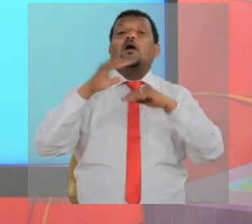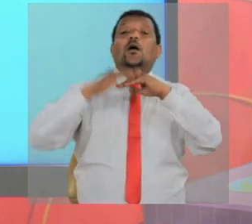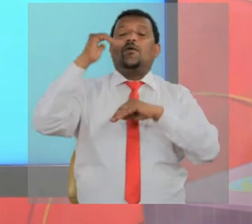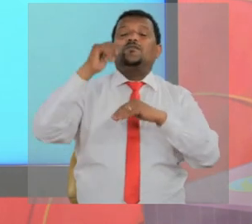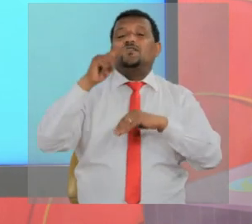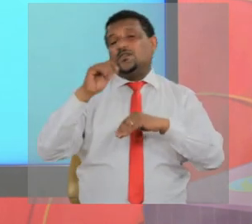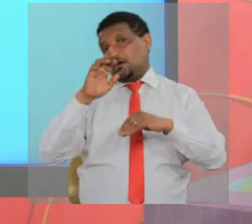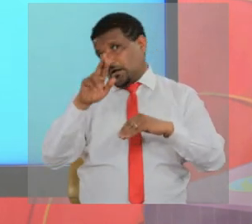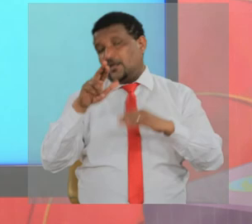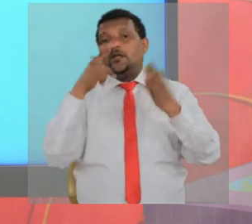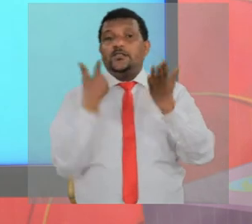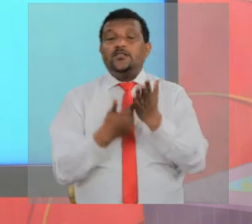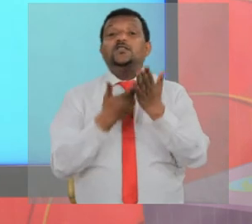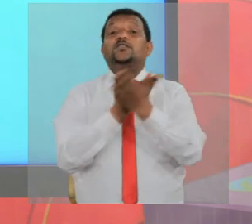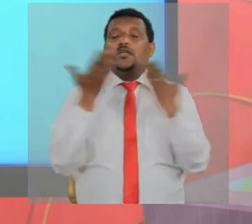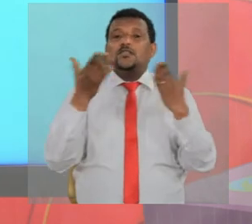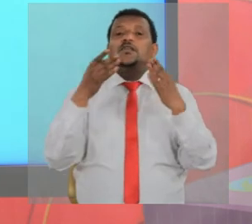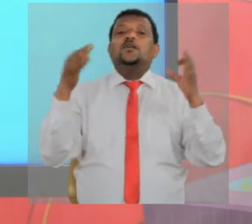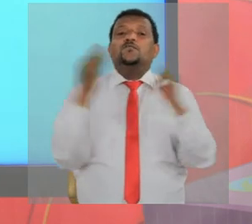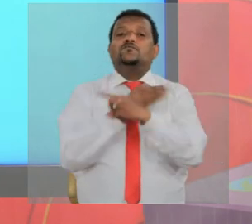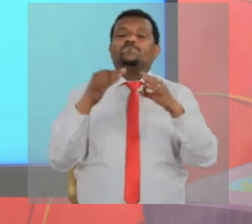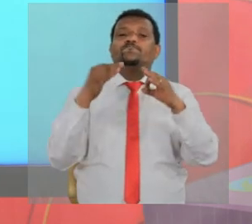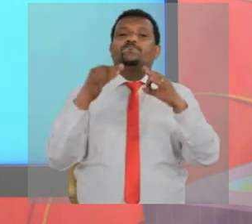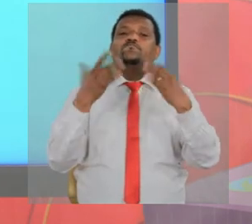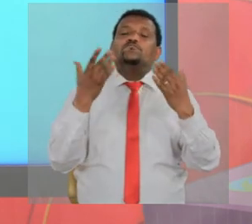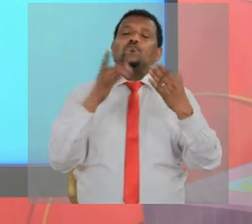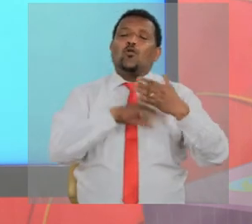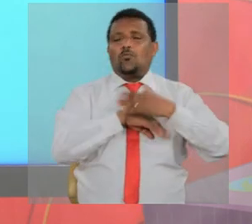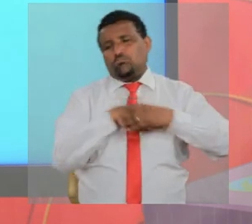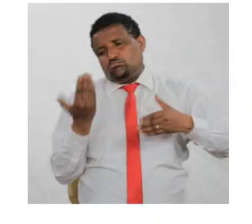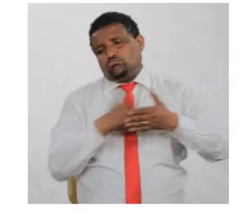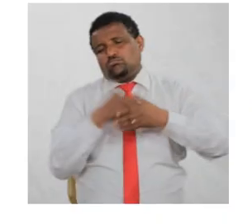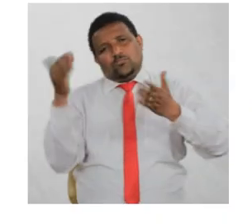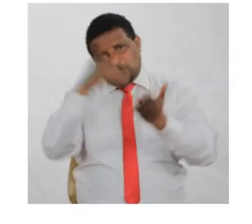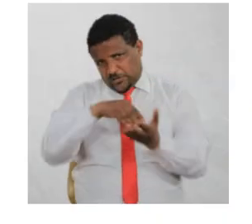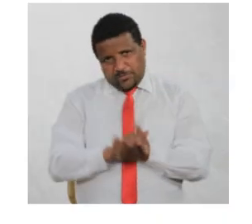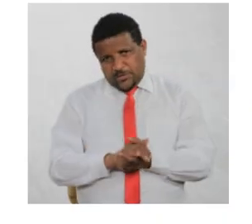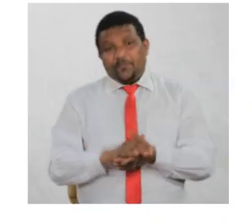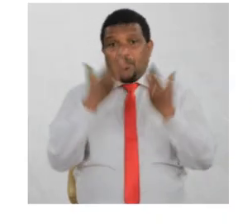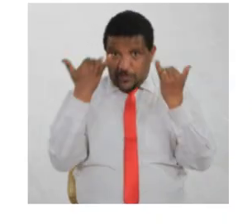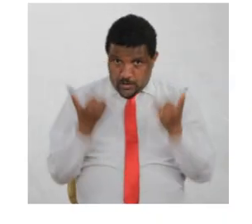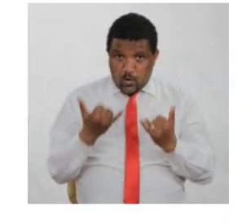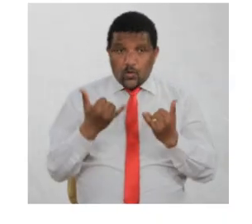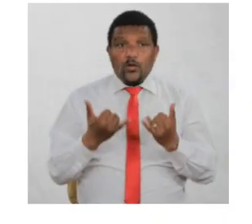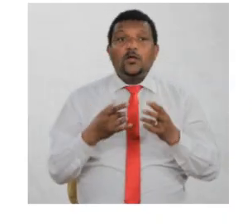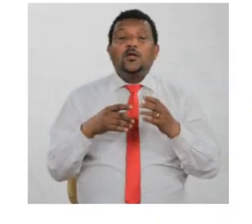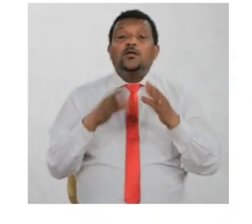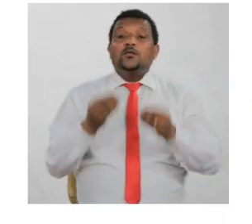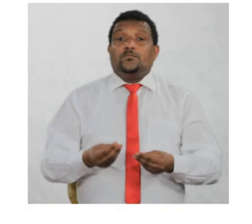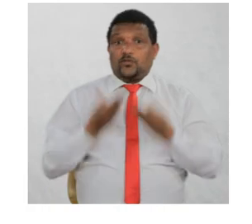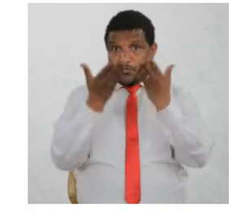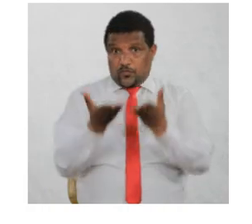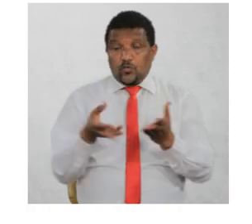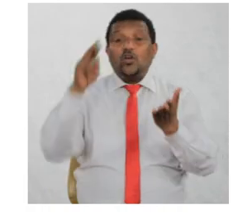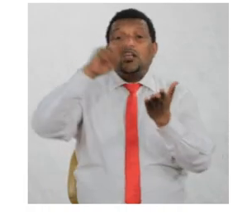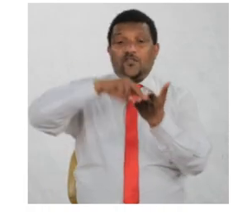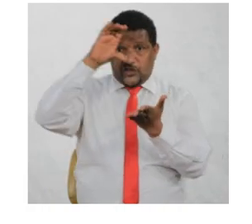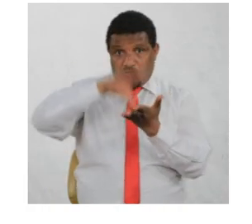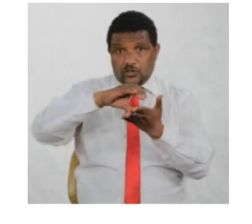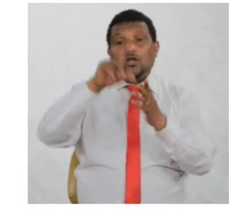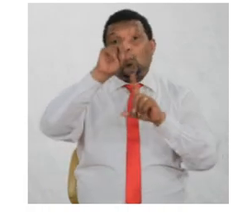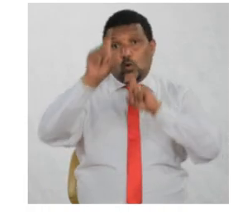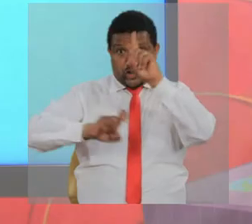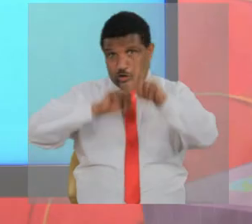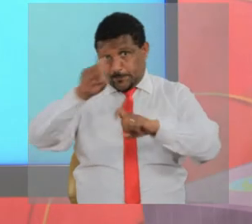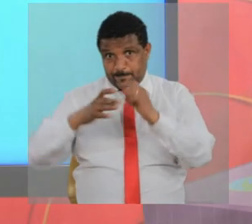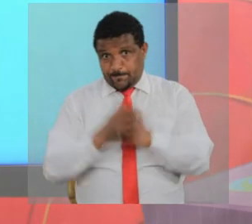TR. In this case, the firm is suffered from loss again. Now, let me give you a revision